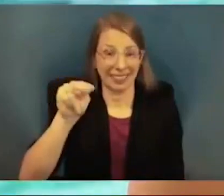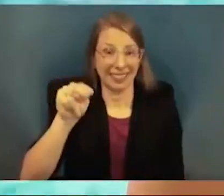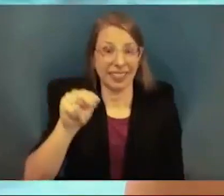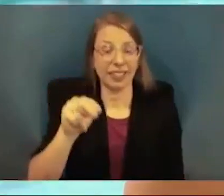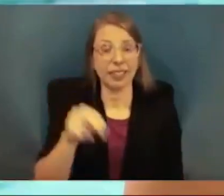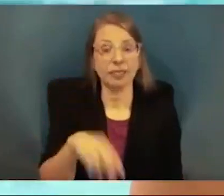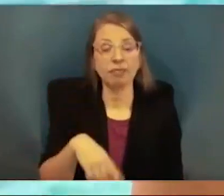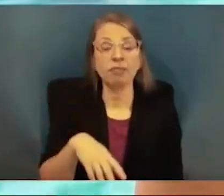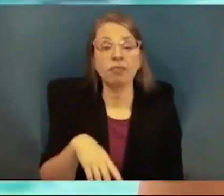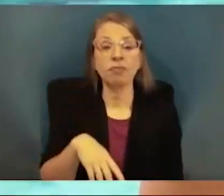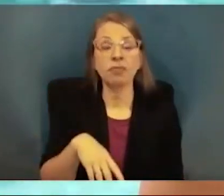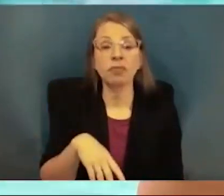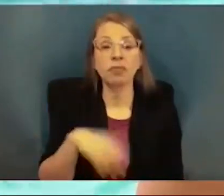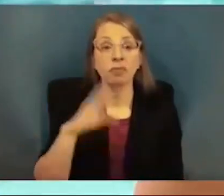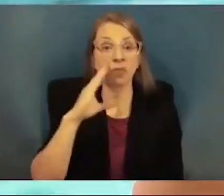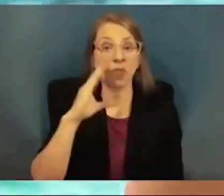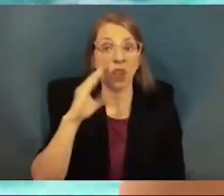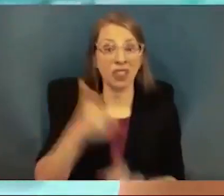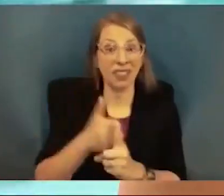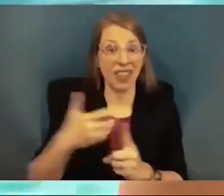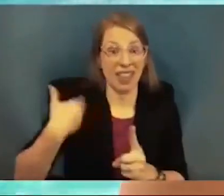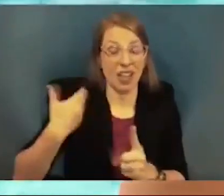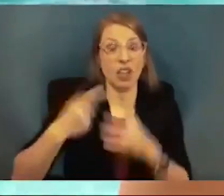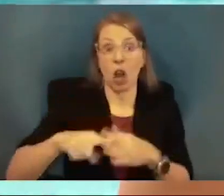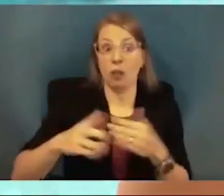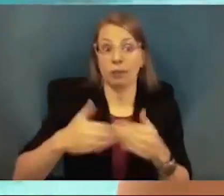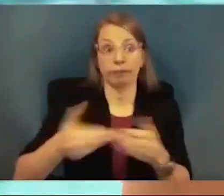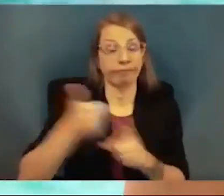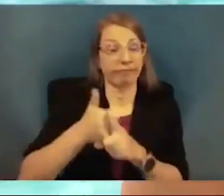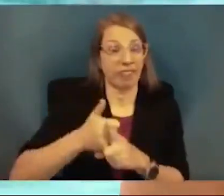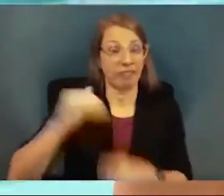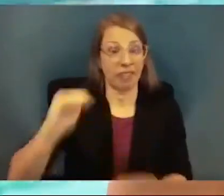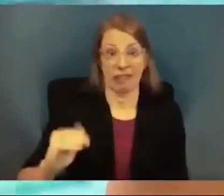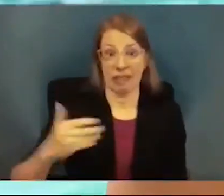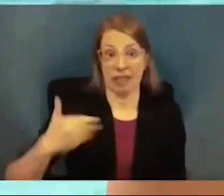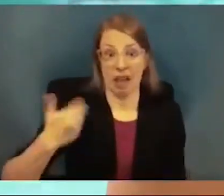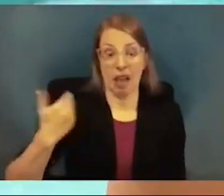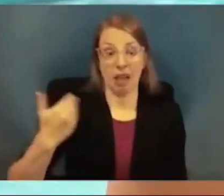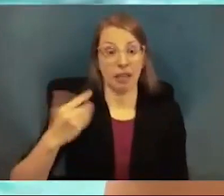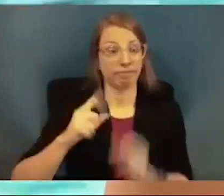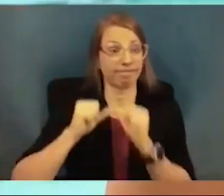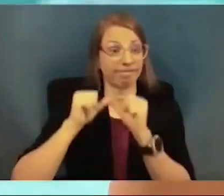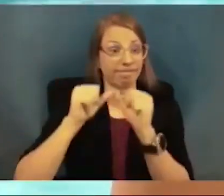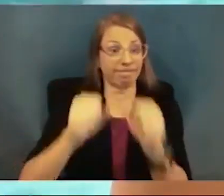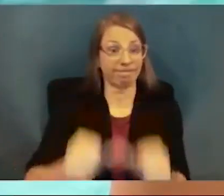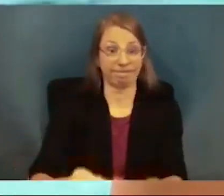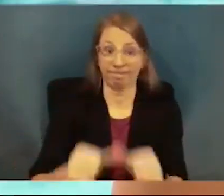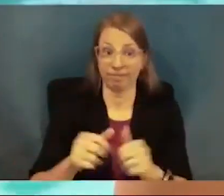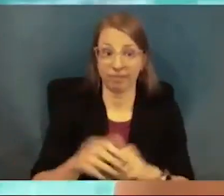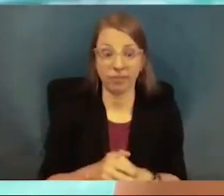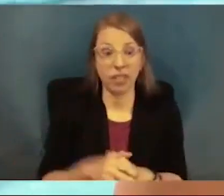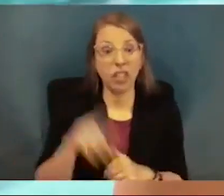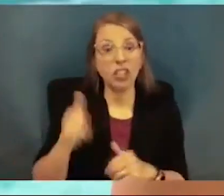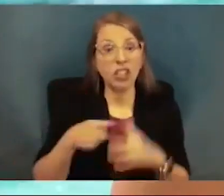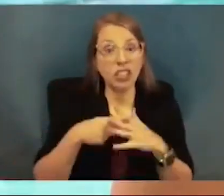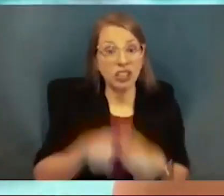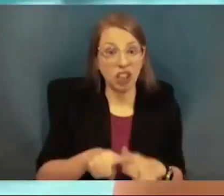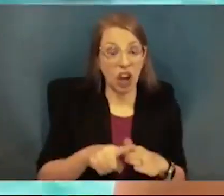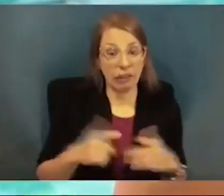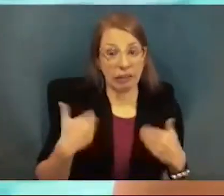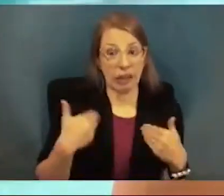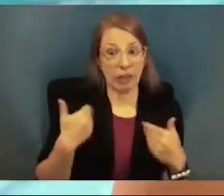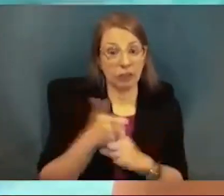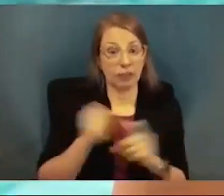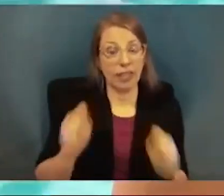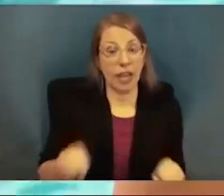And even when you're young, start when you're young, and keep doing it when you're older. You can start and should start as young as you can. Did your